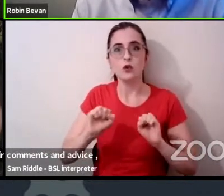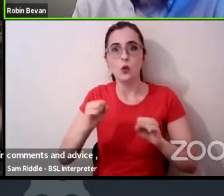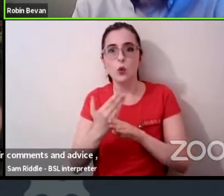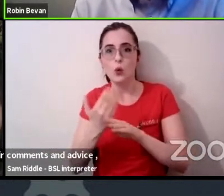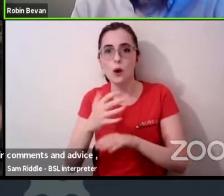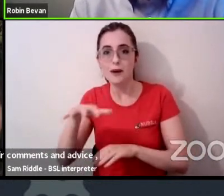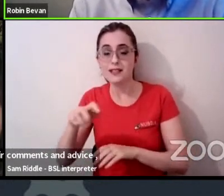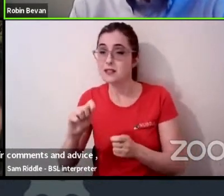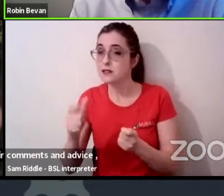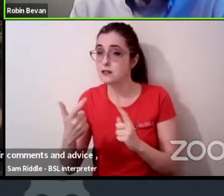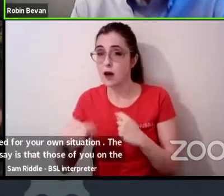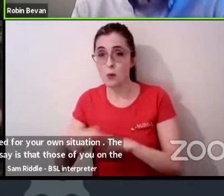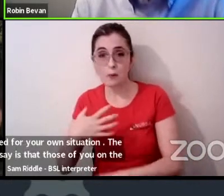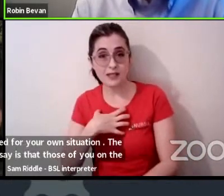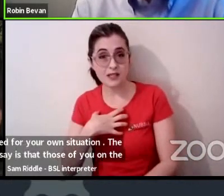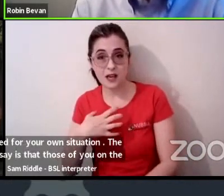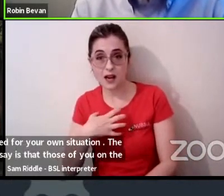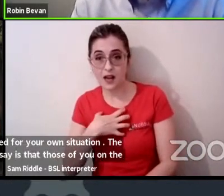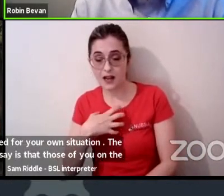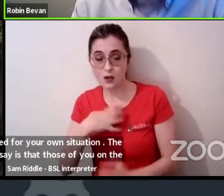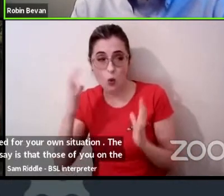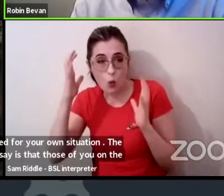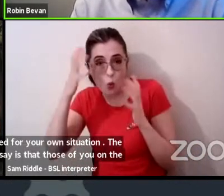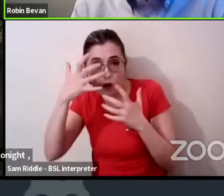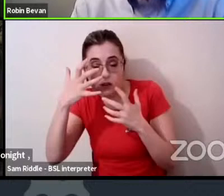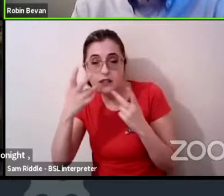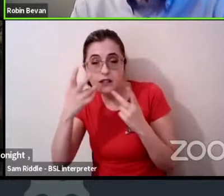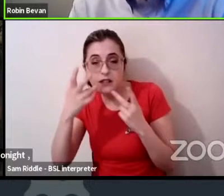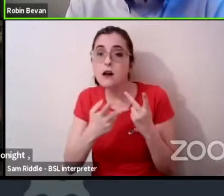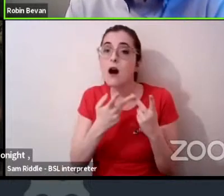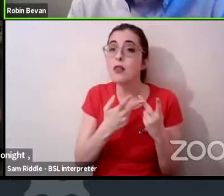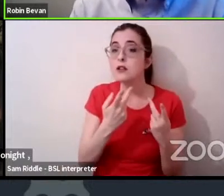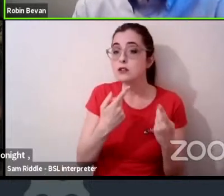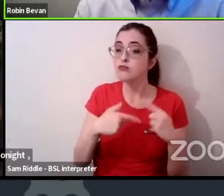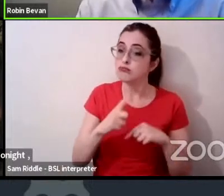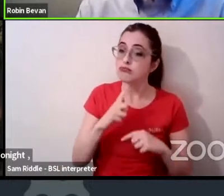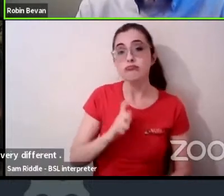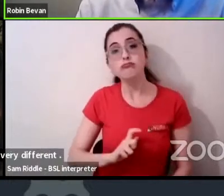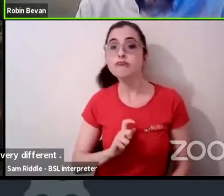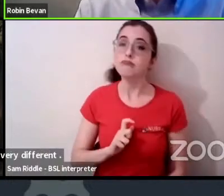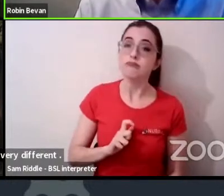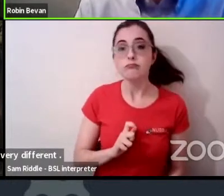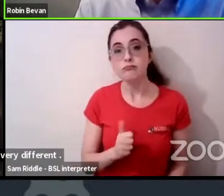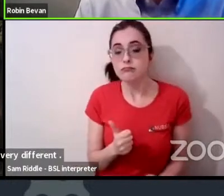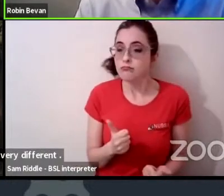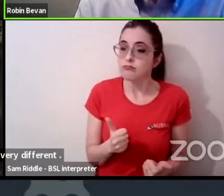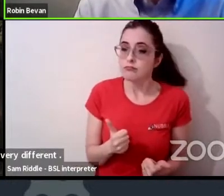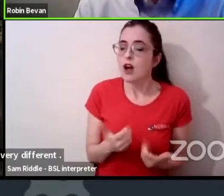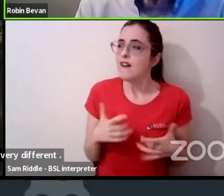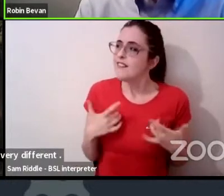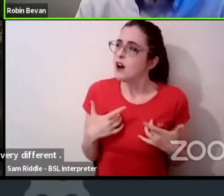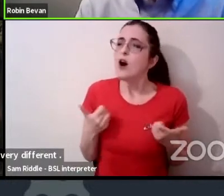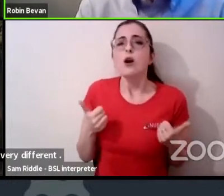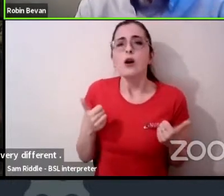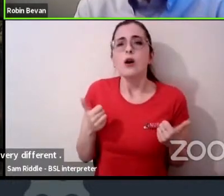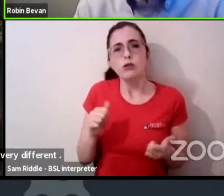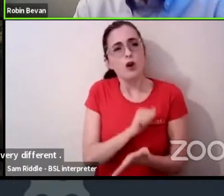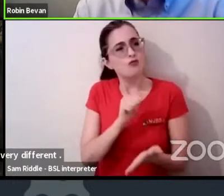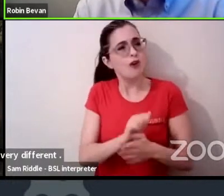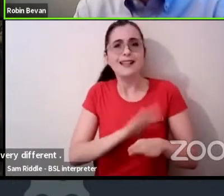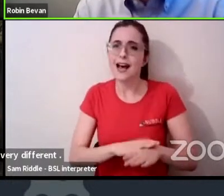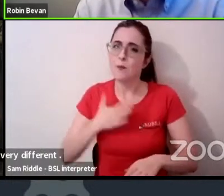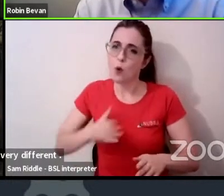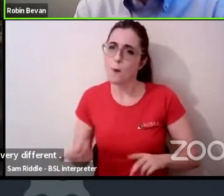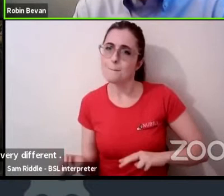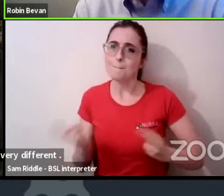be feeling genuinely scared and worried. Others of you will be more buoyant and feeling that now is the right time to get back